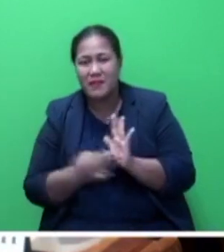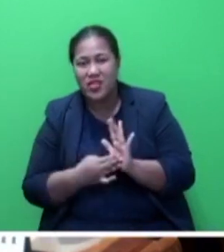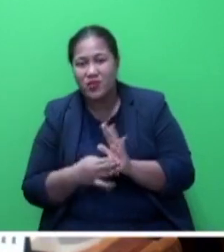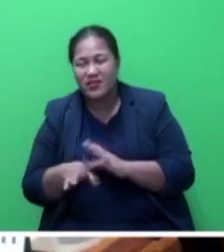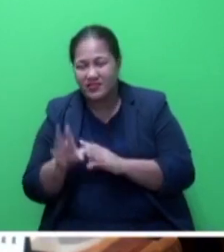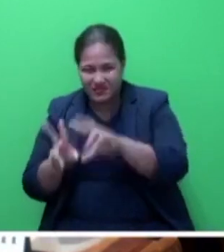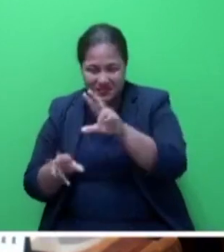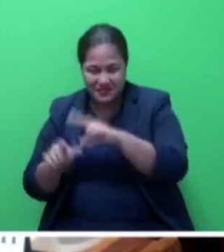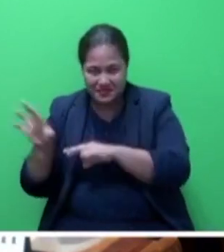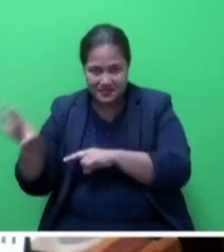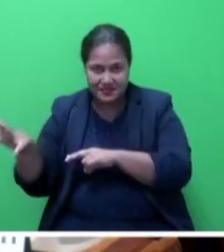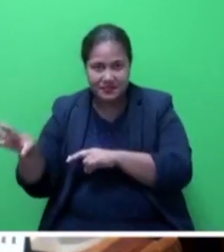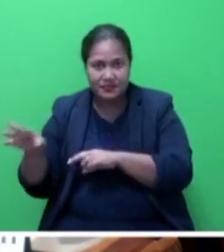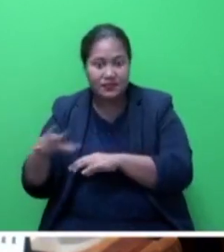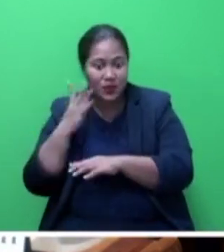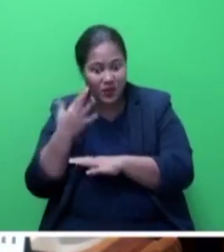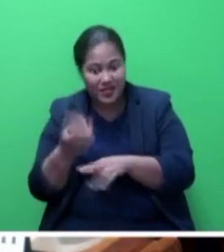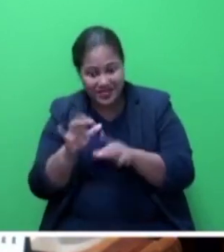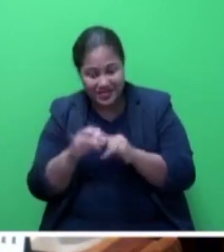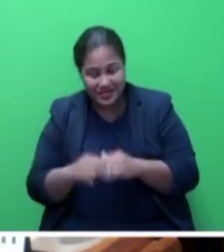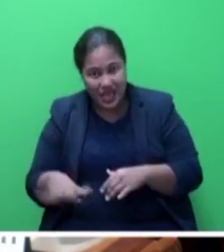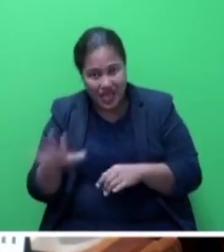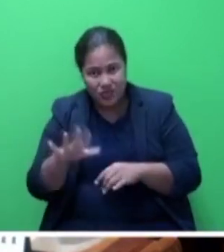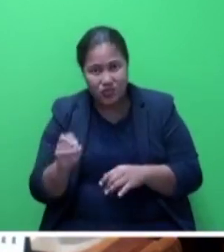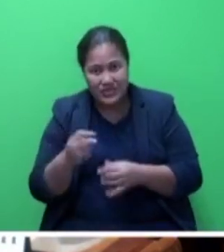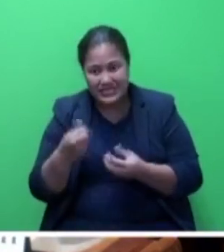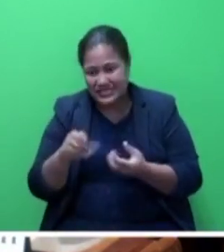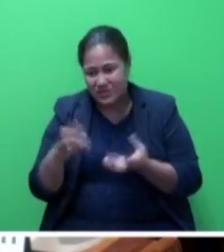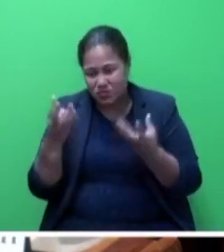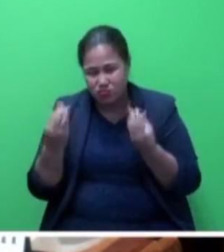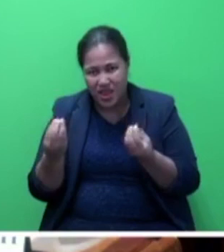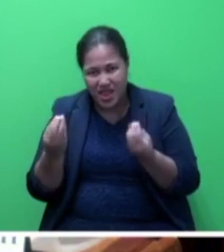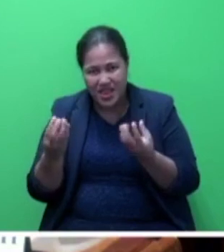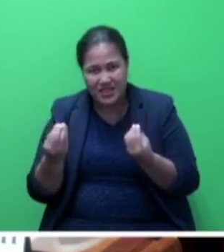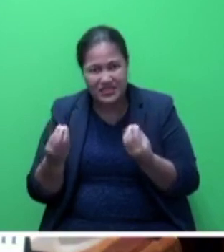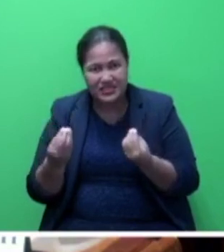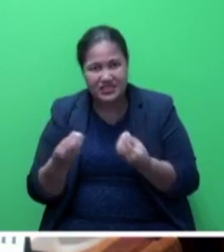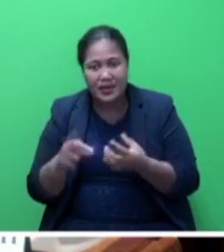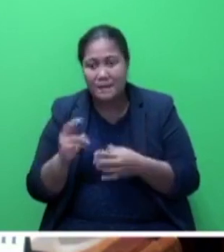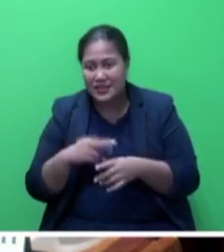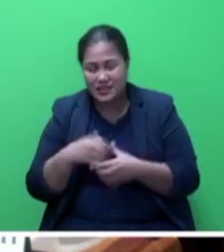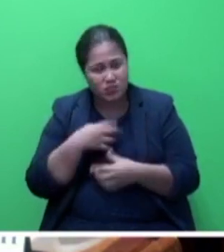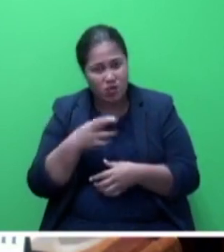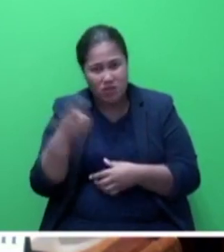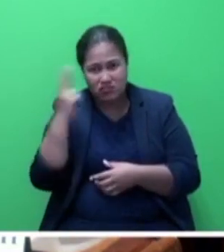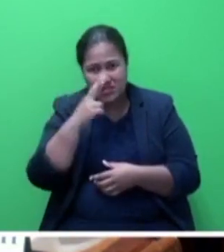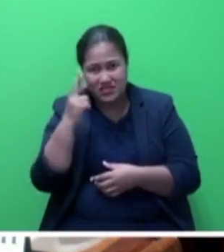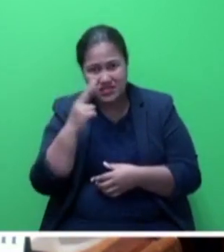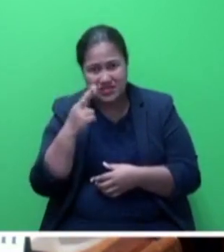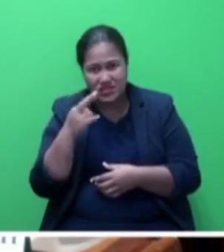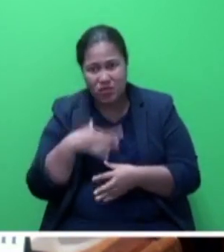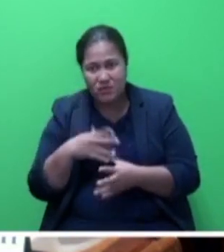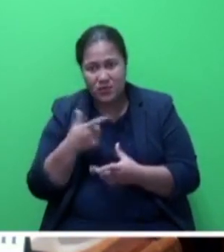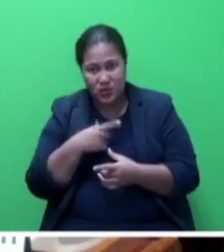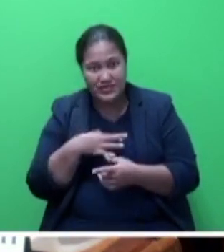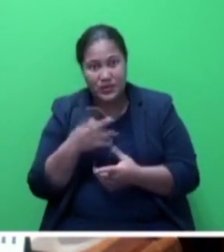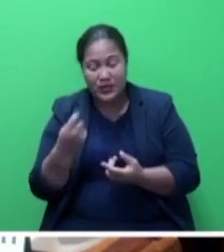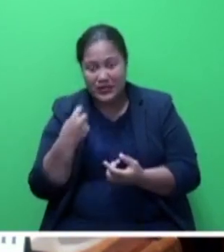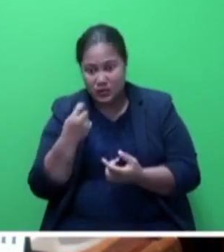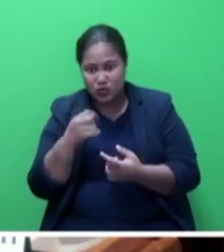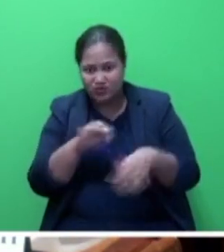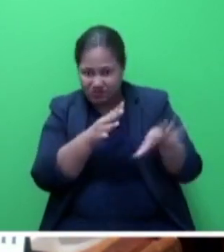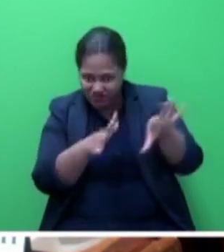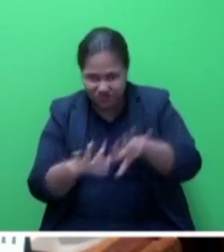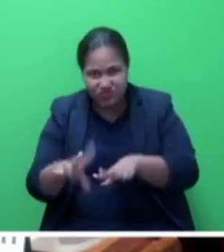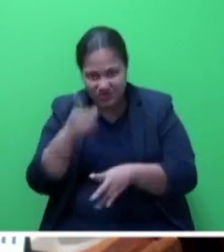while the area is still heavily soaked and there were more risks further landslides. All that